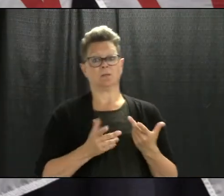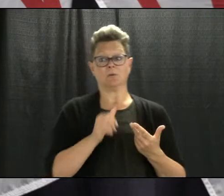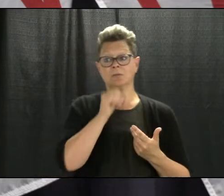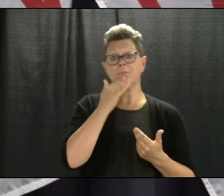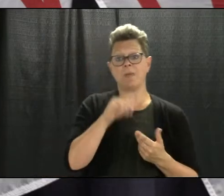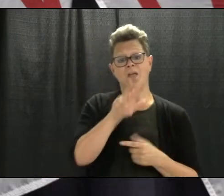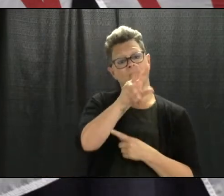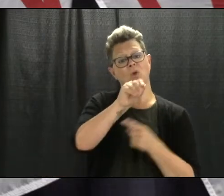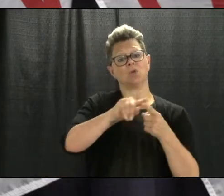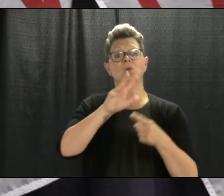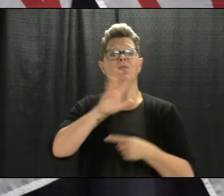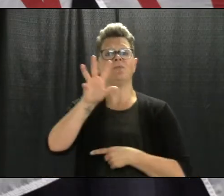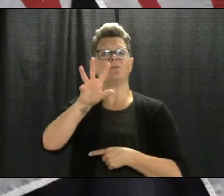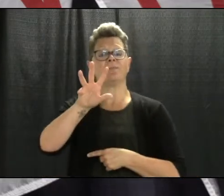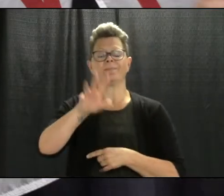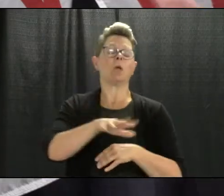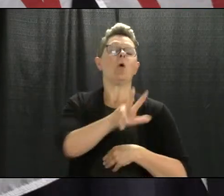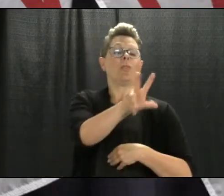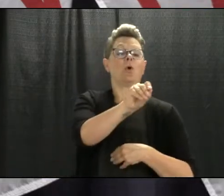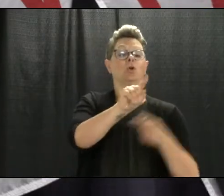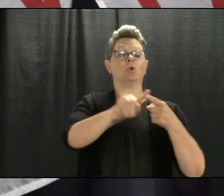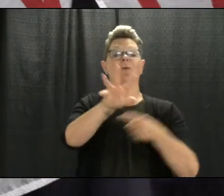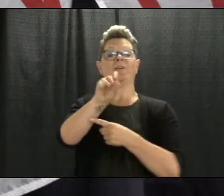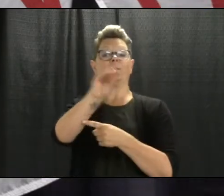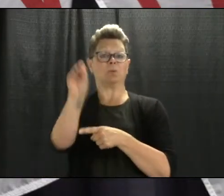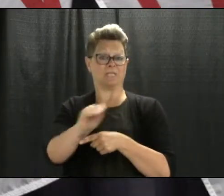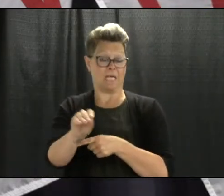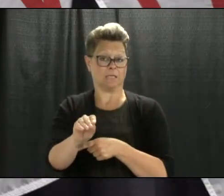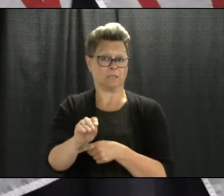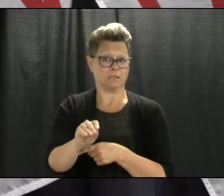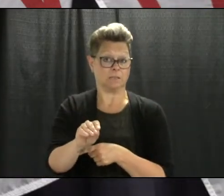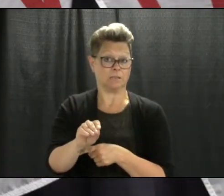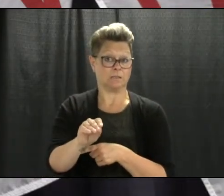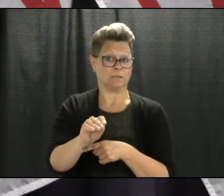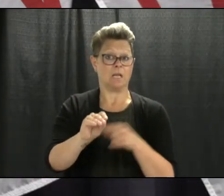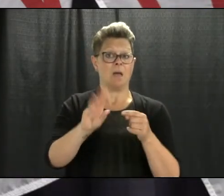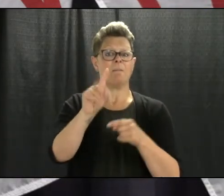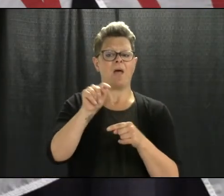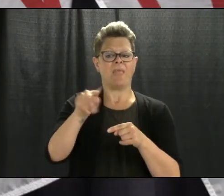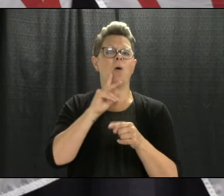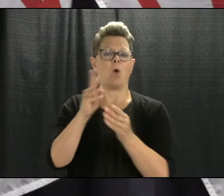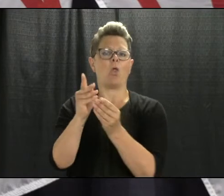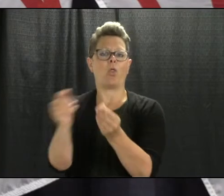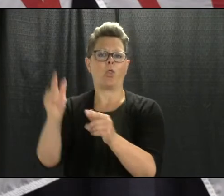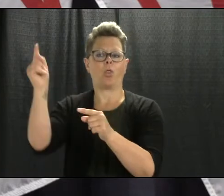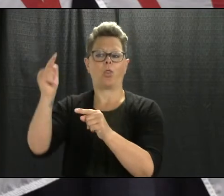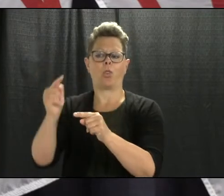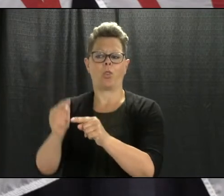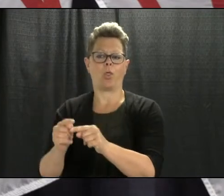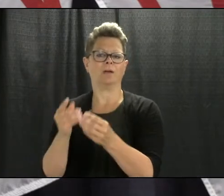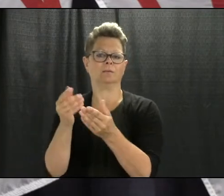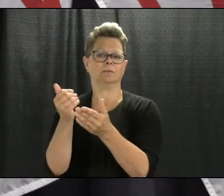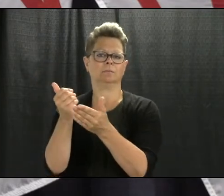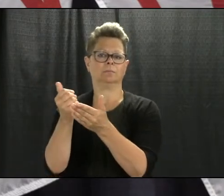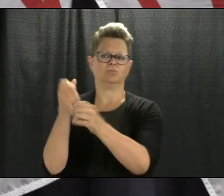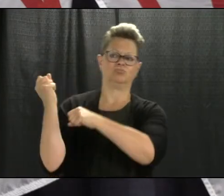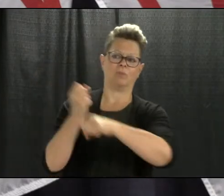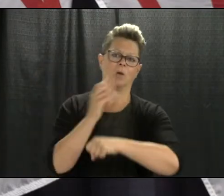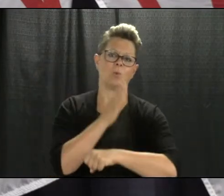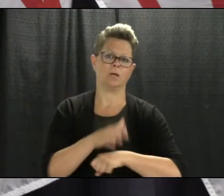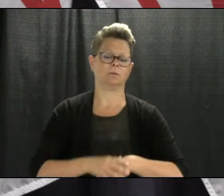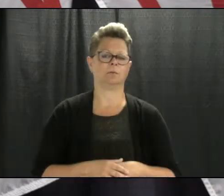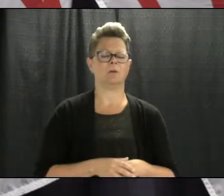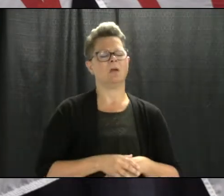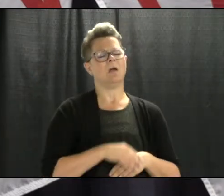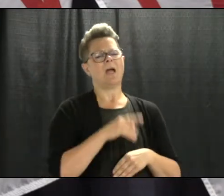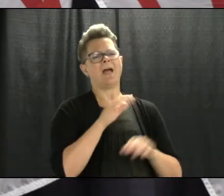30 to 50% reduction, but then we know you're gonna lose that over time, like all of us have. What would you say to